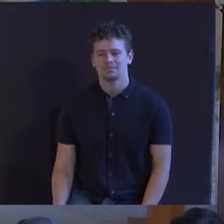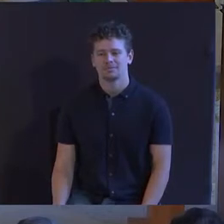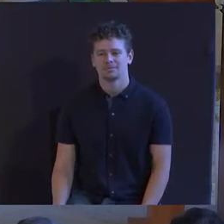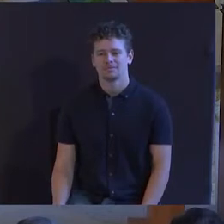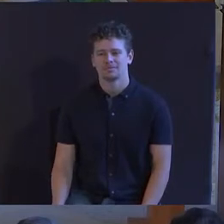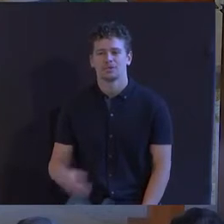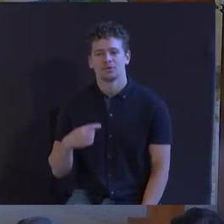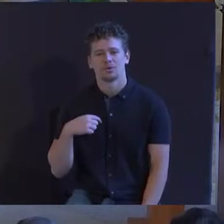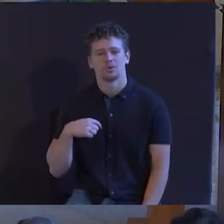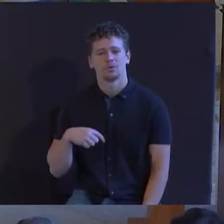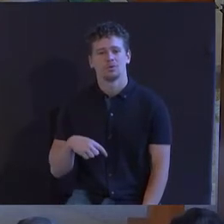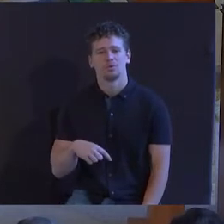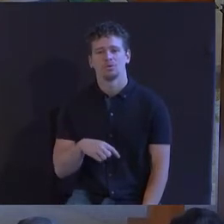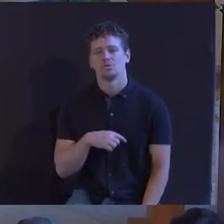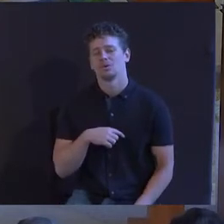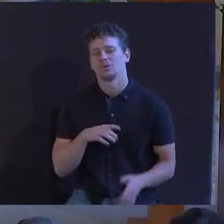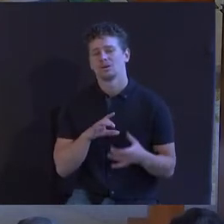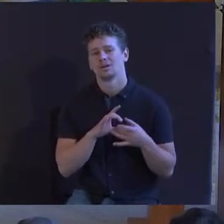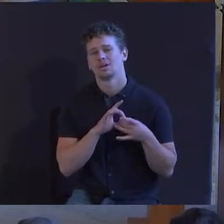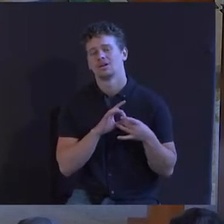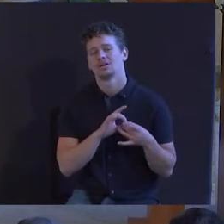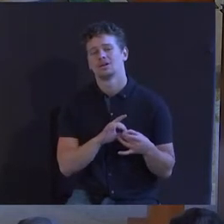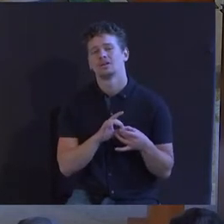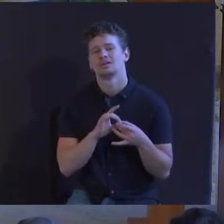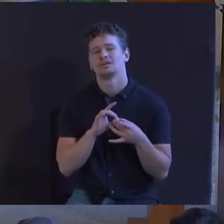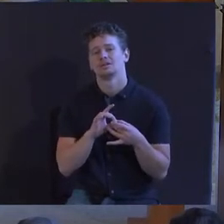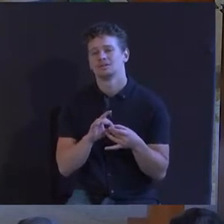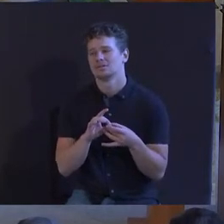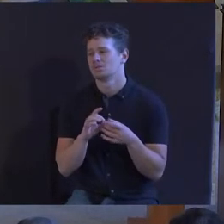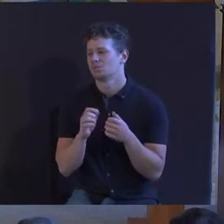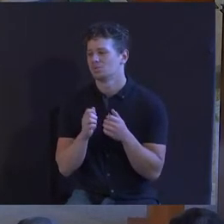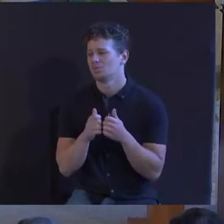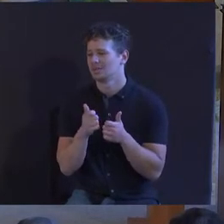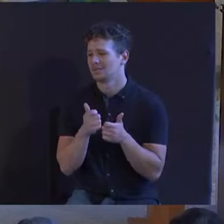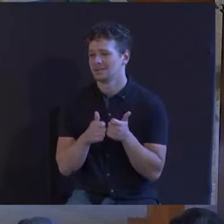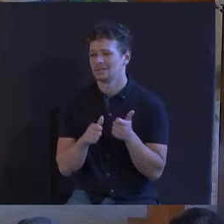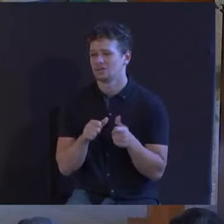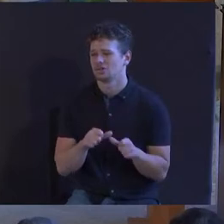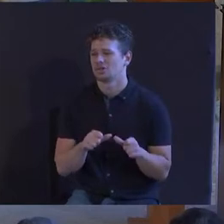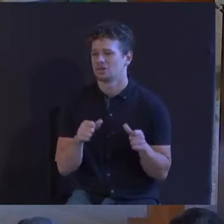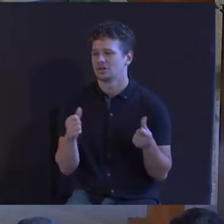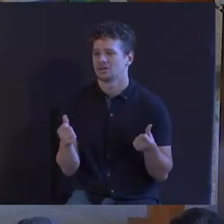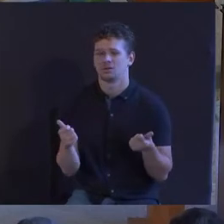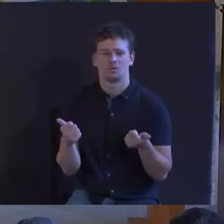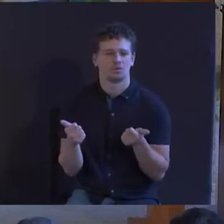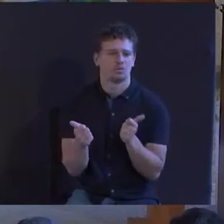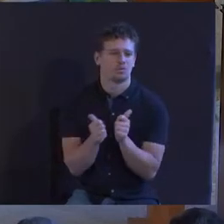connected, at one with each other, with the world.